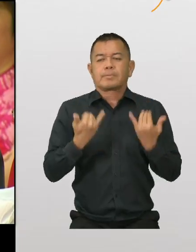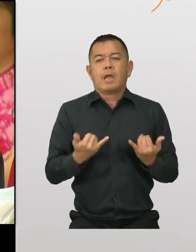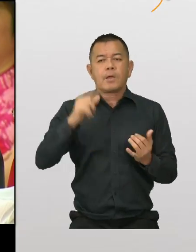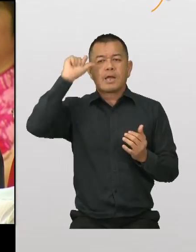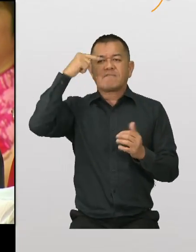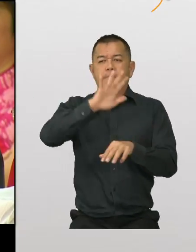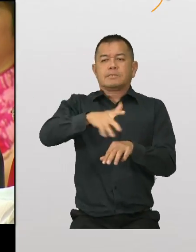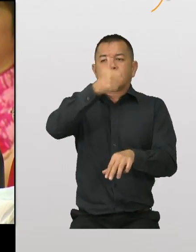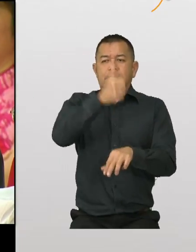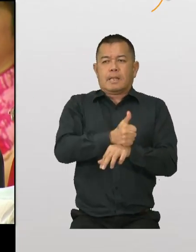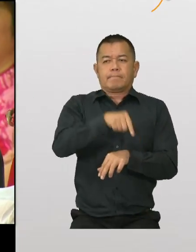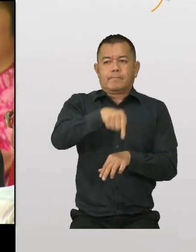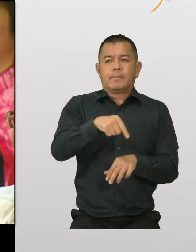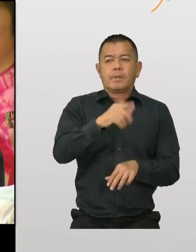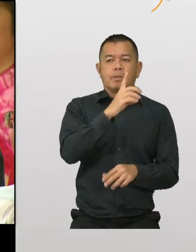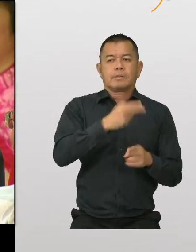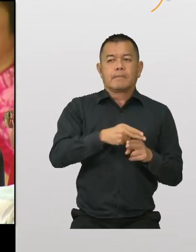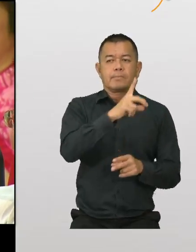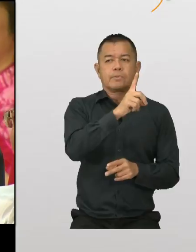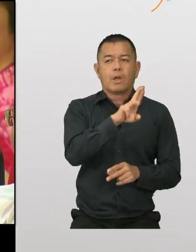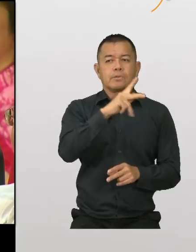Koh Kun to tackle this problem.